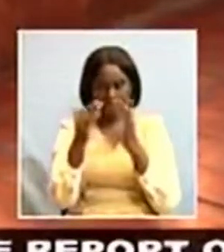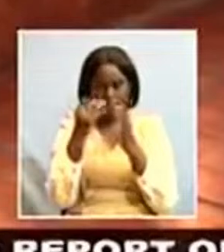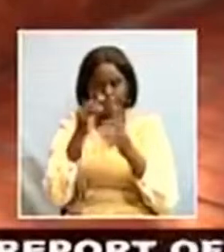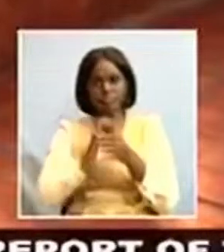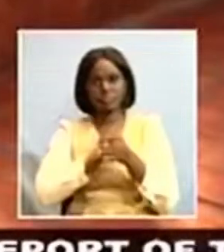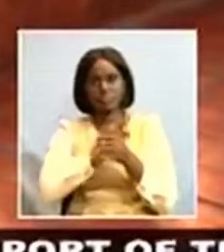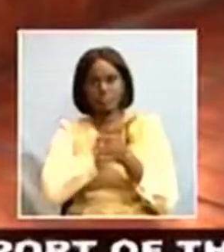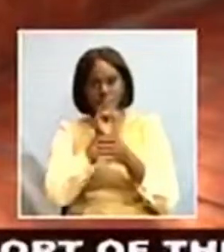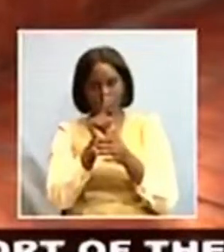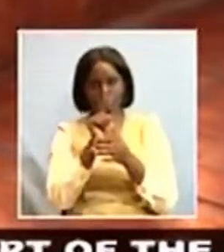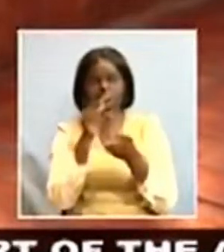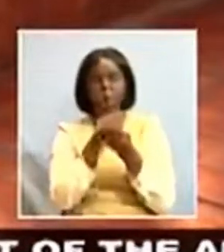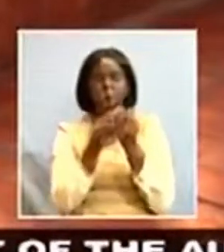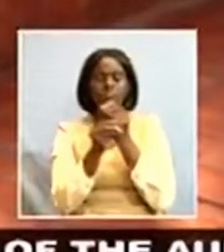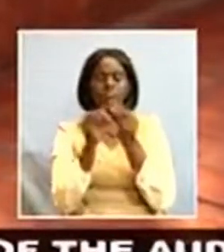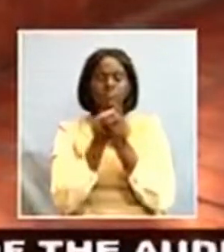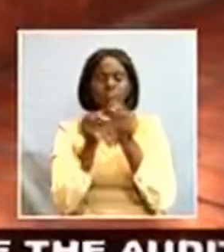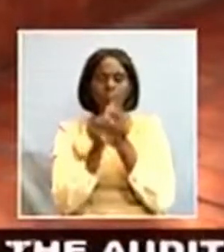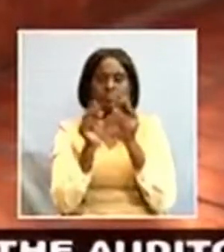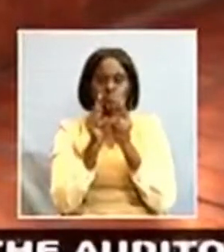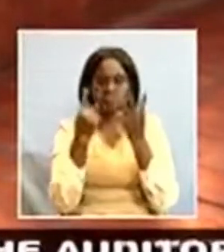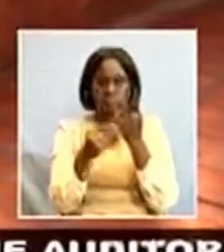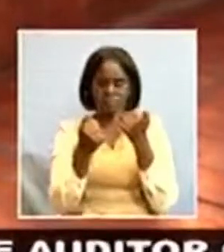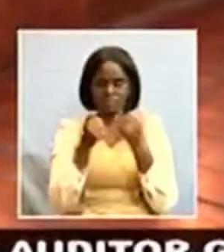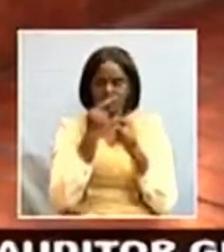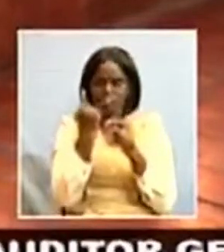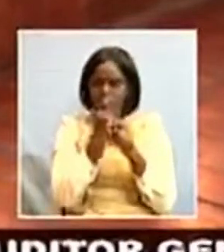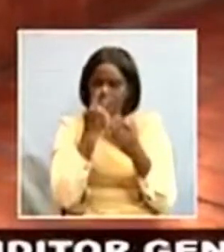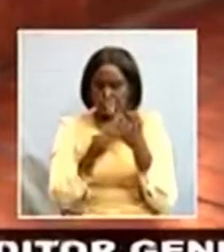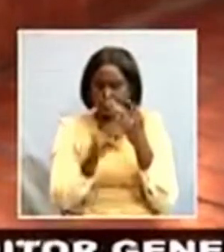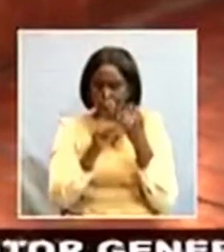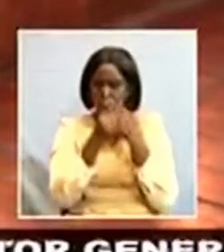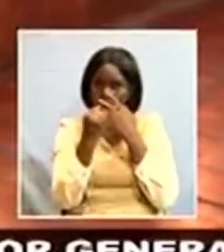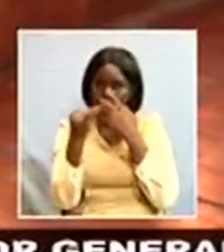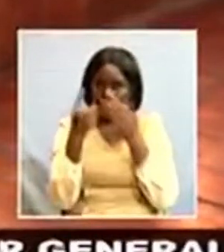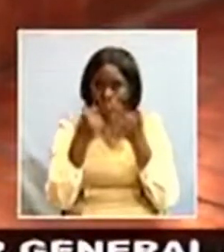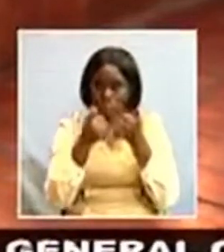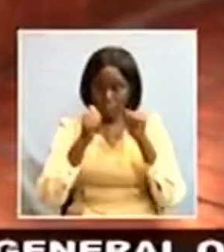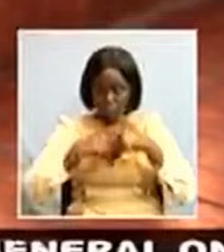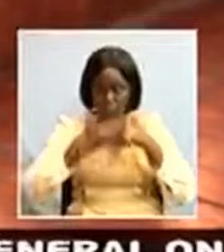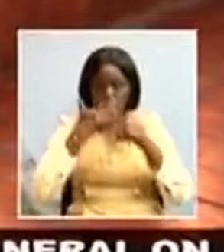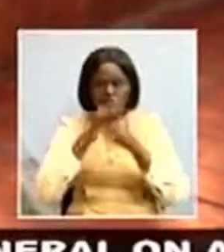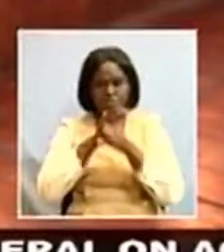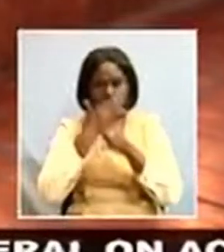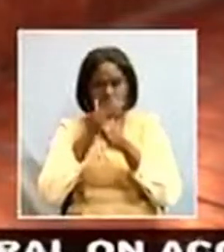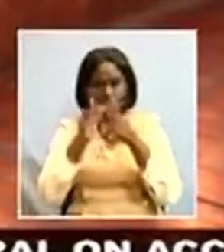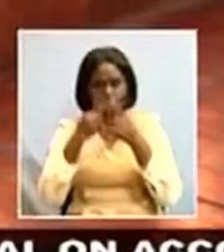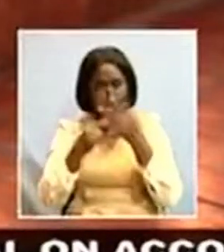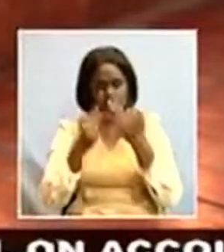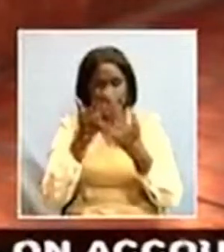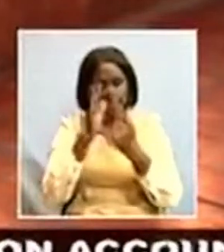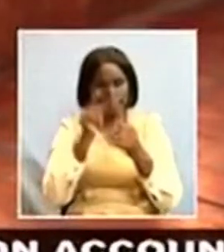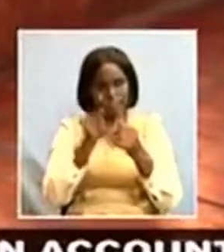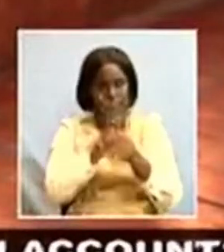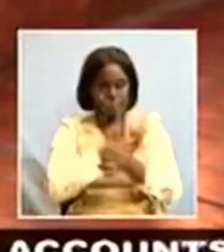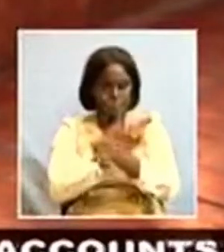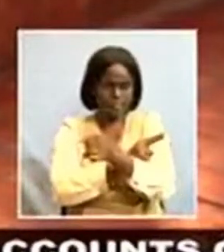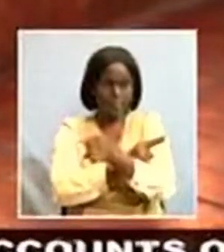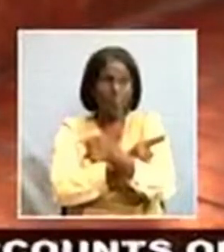staff obligations. So it's just an issue where we have to commit to actually share the